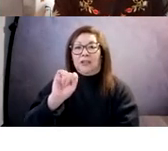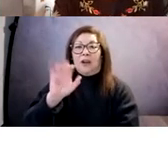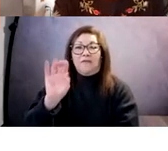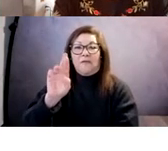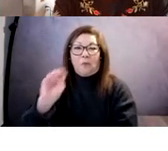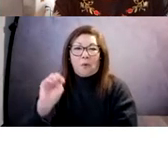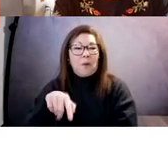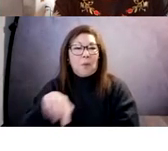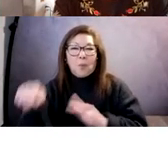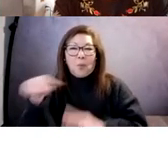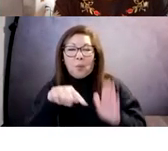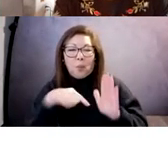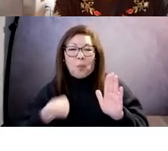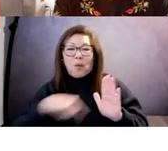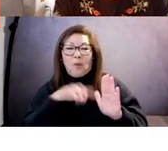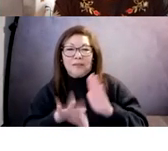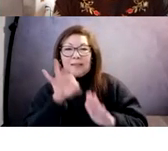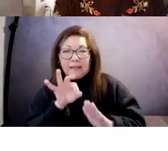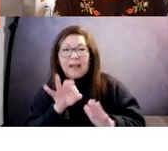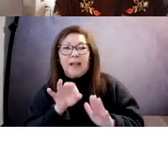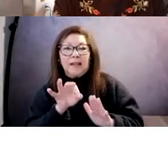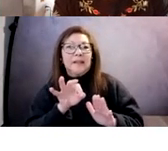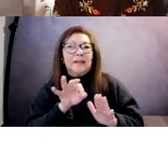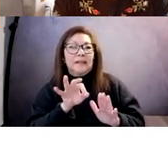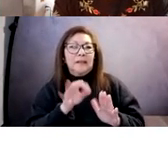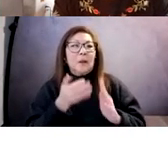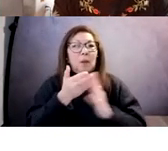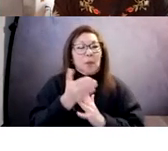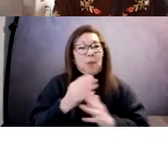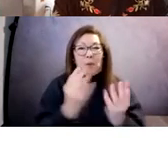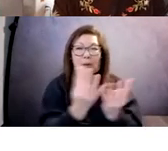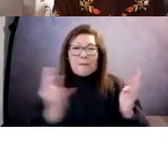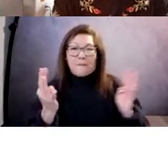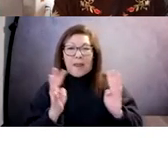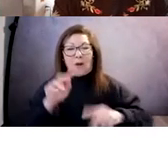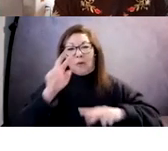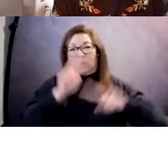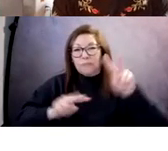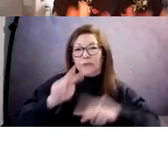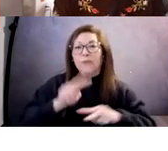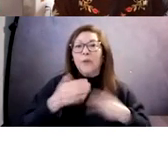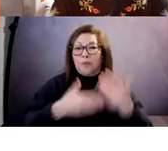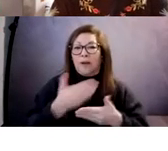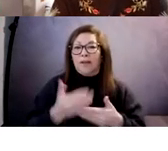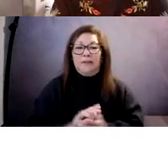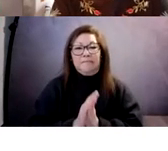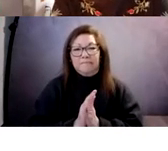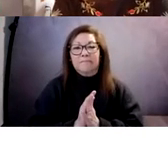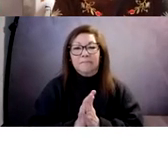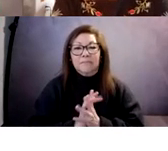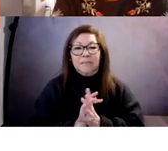will select the fellow through a panel review process. So very juried panel.